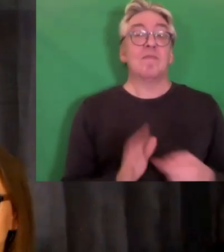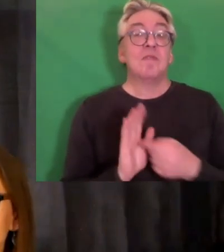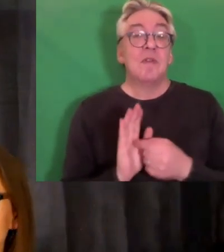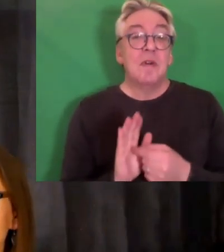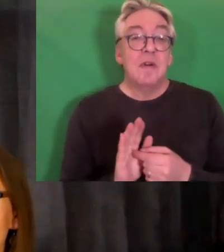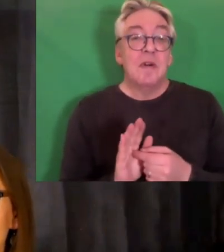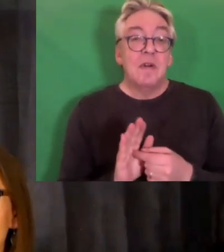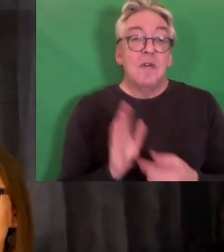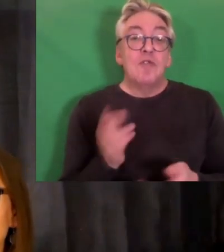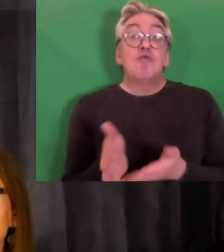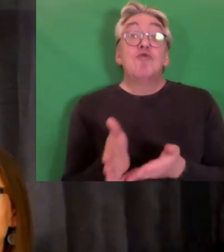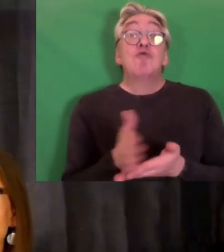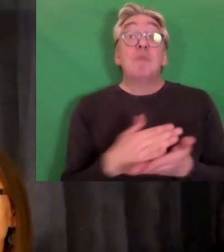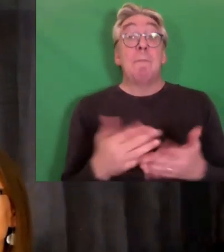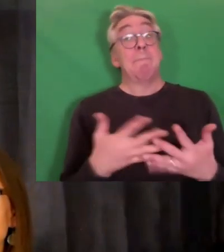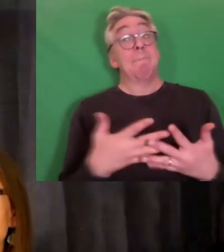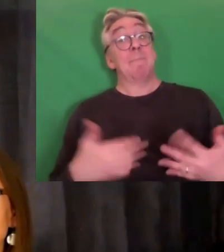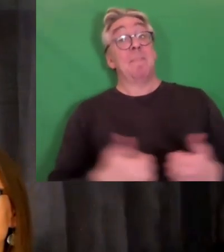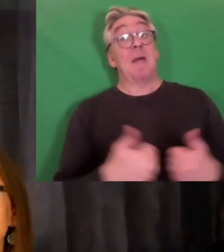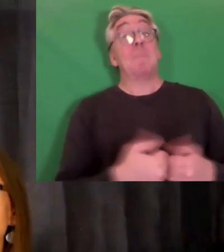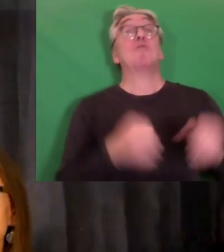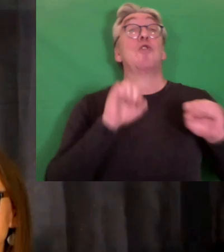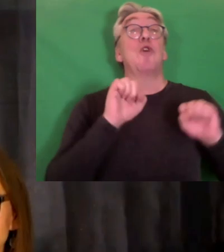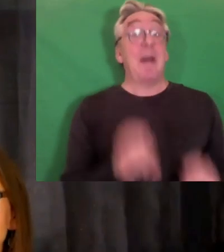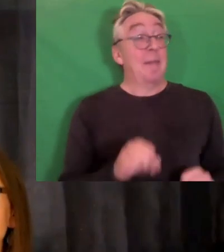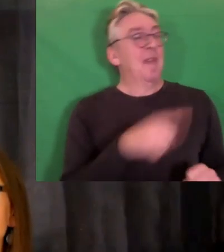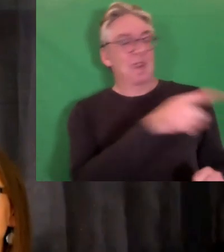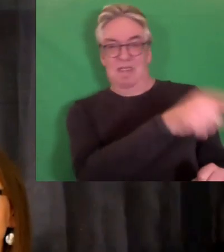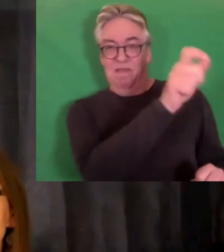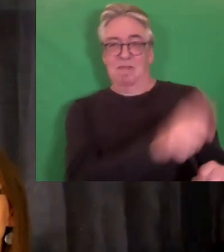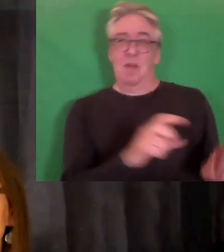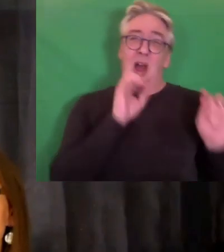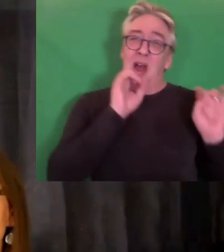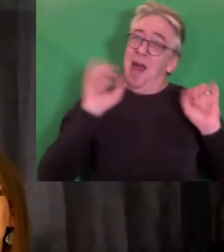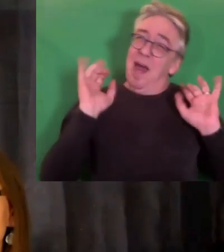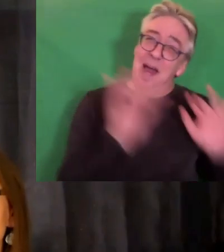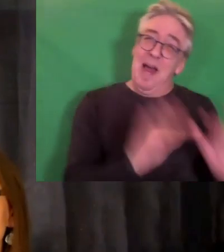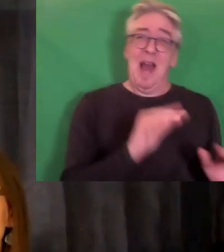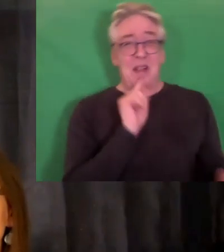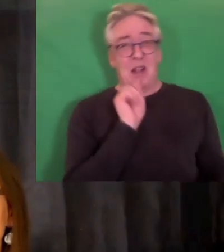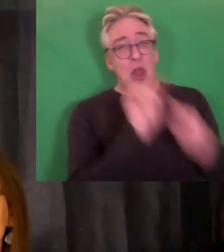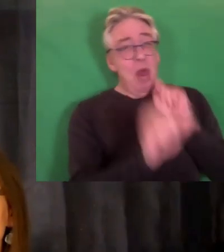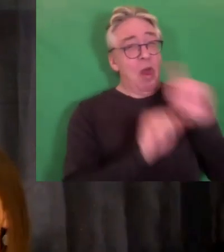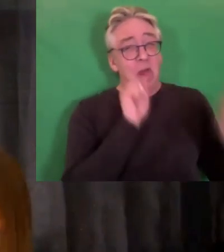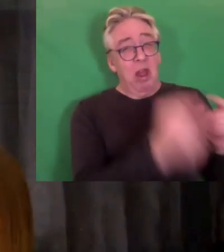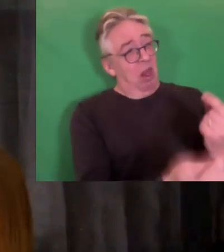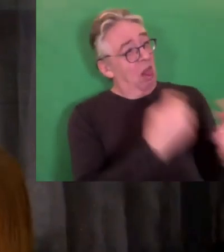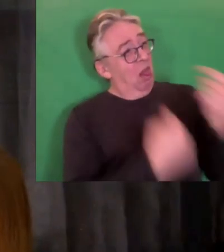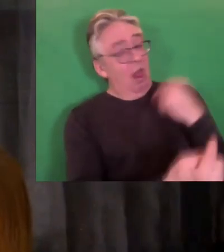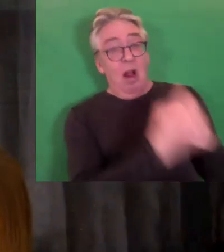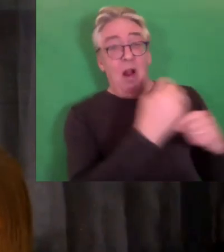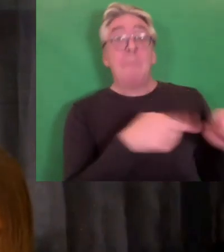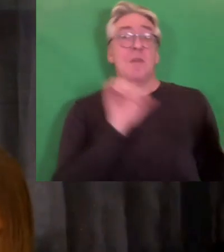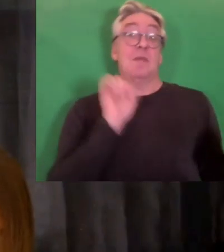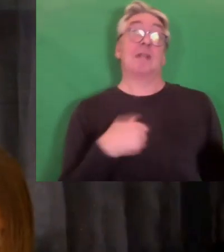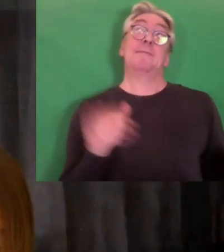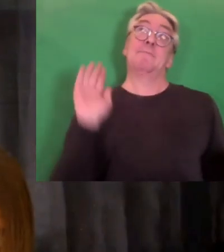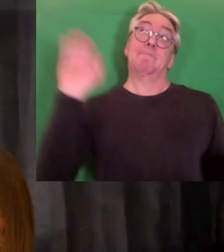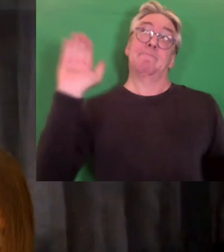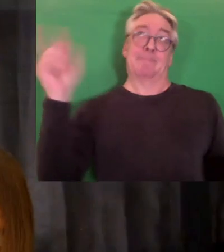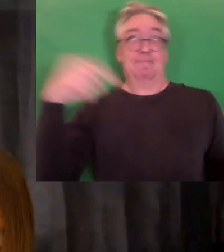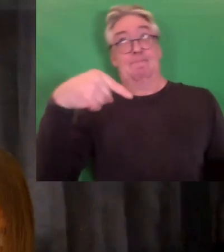reporting features to report hateful speech. And they simply get banned and they lose the money they invested in the game and all of